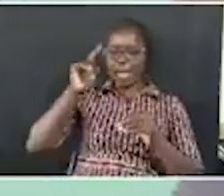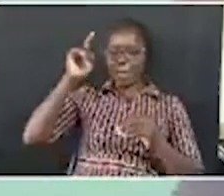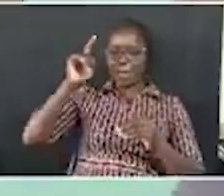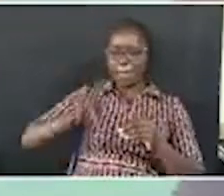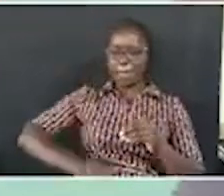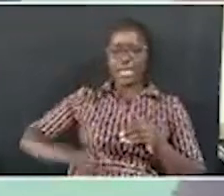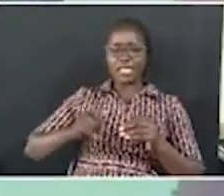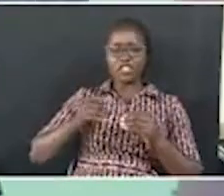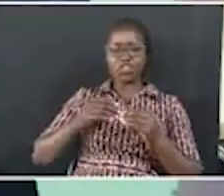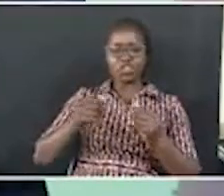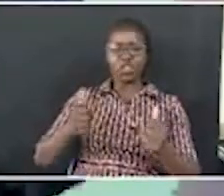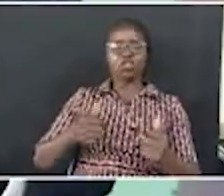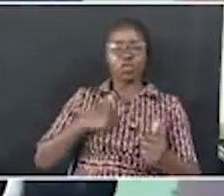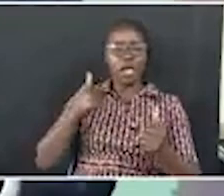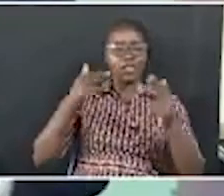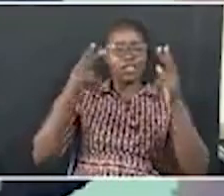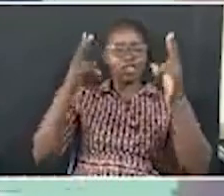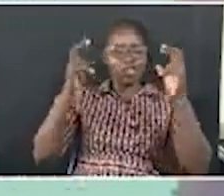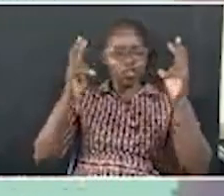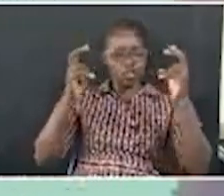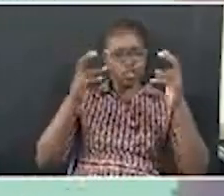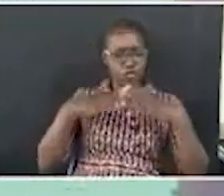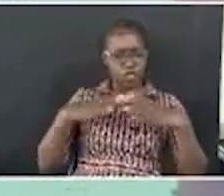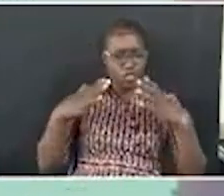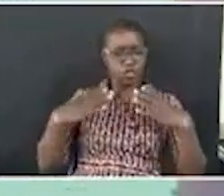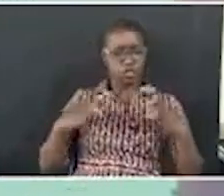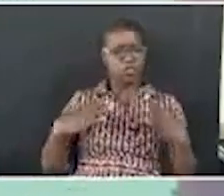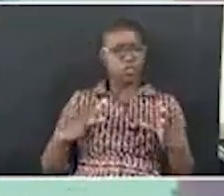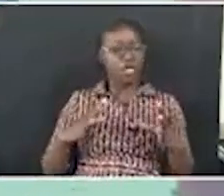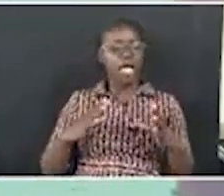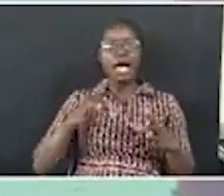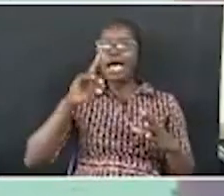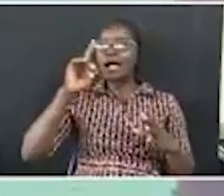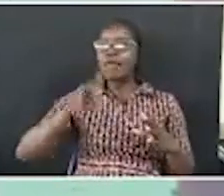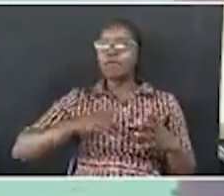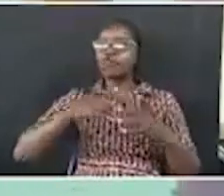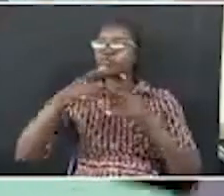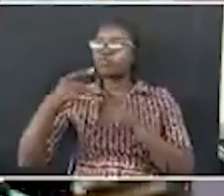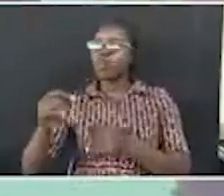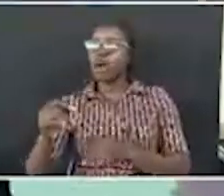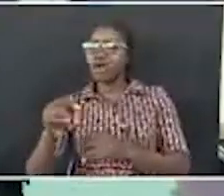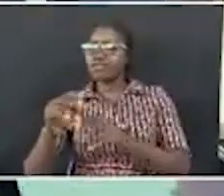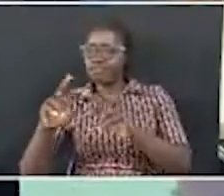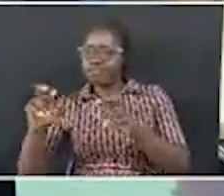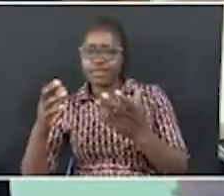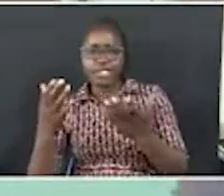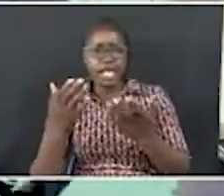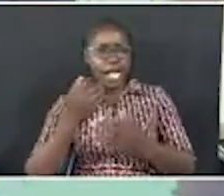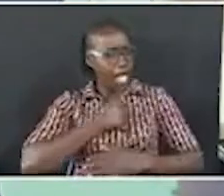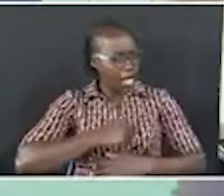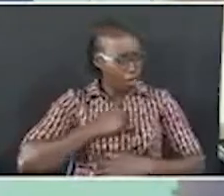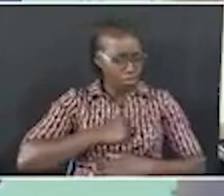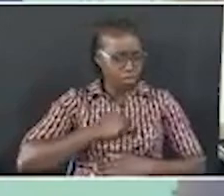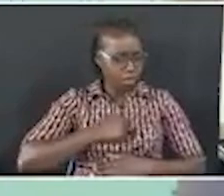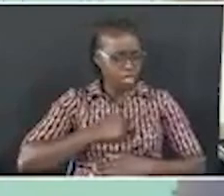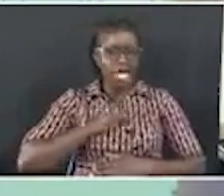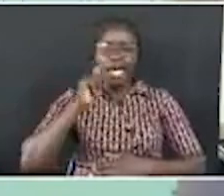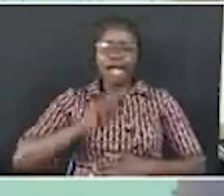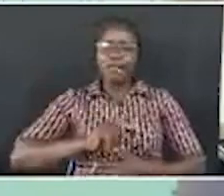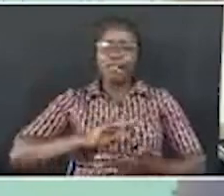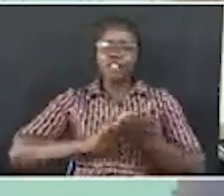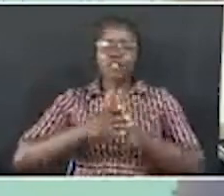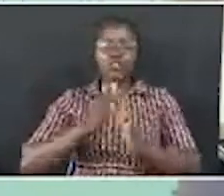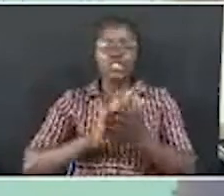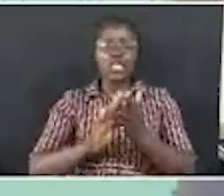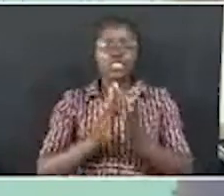must address my issues with the people. I must go and seek apology. I must